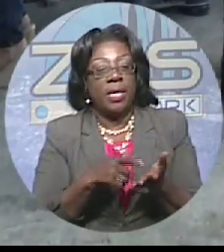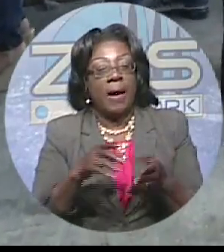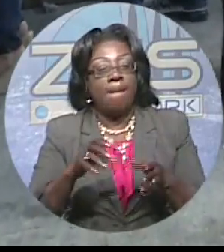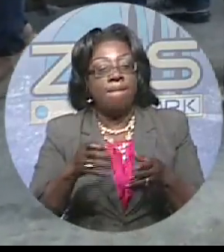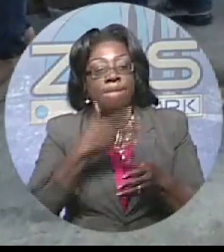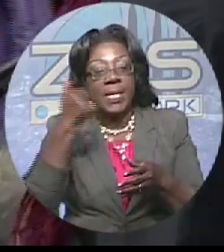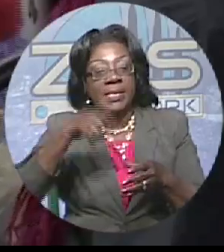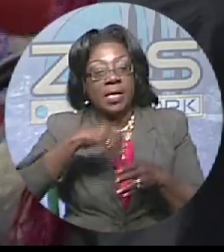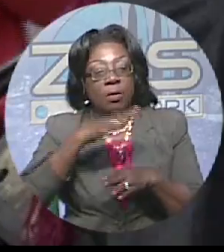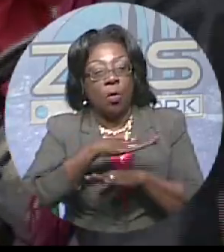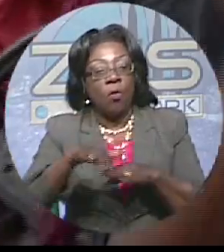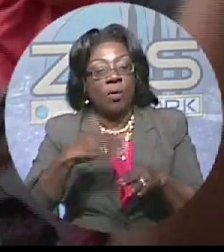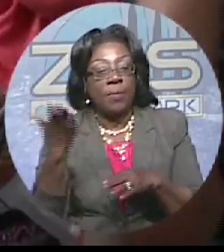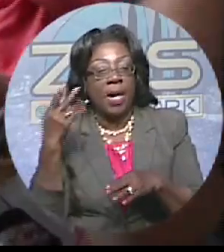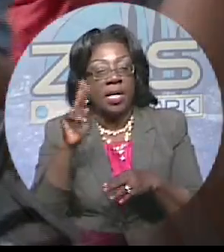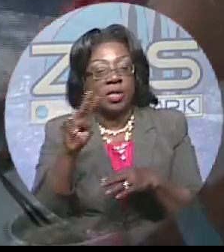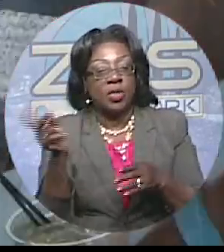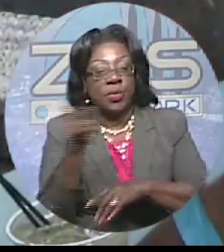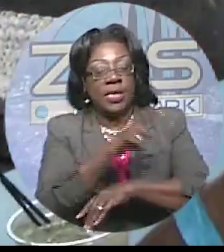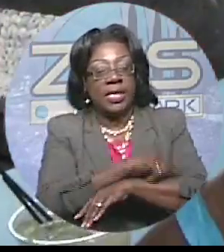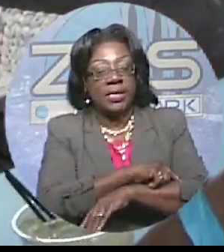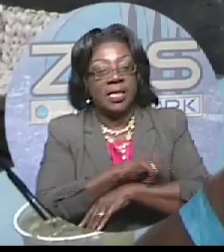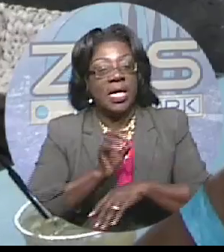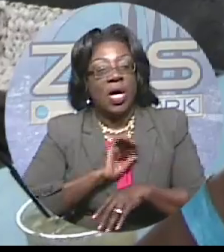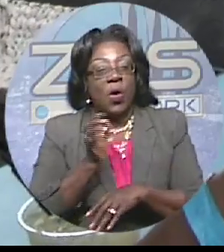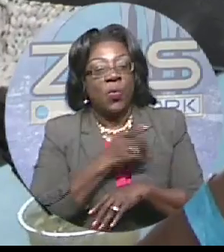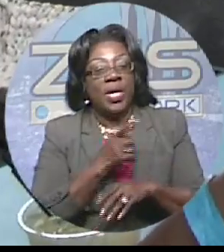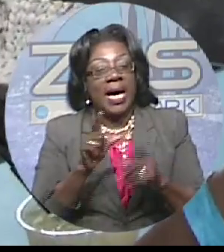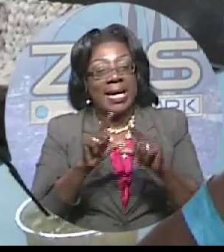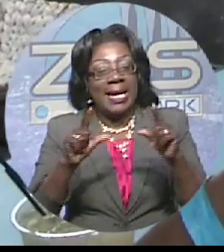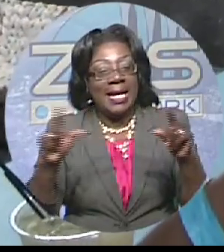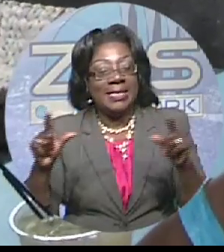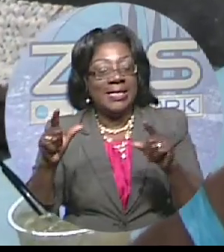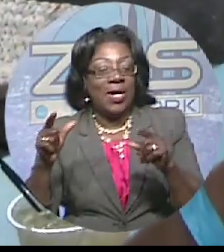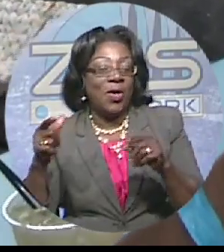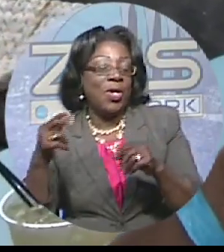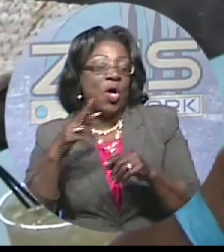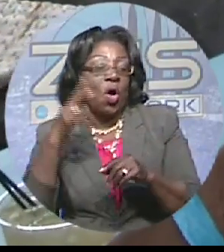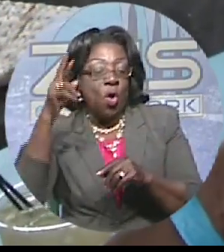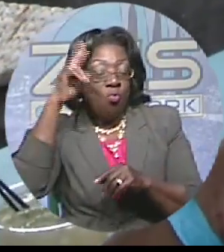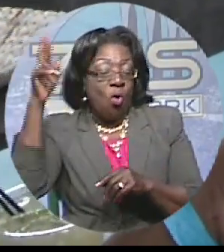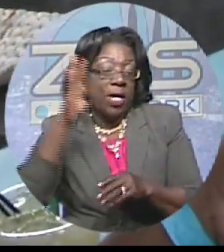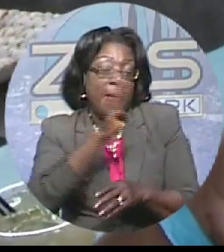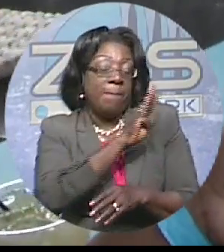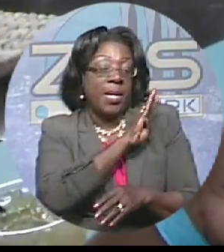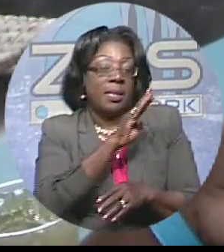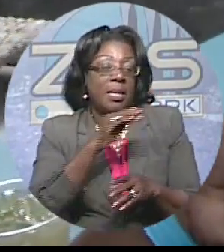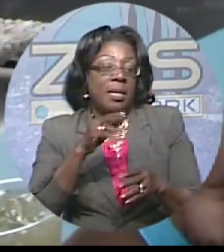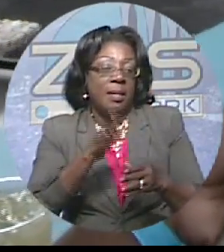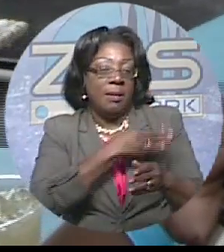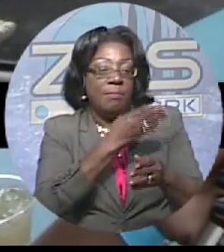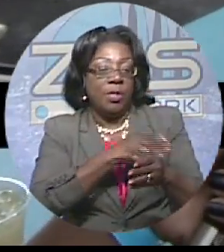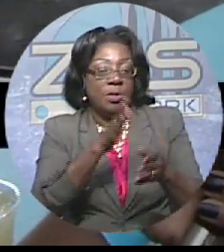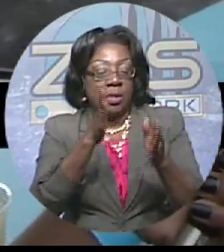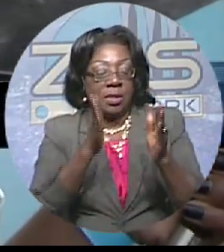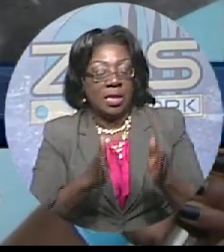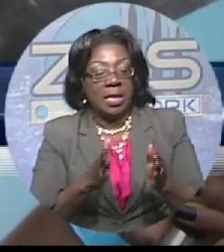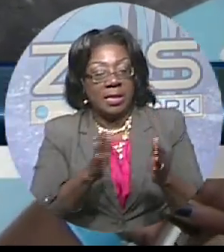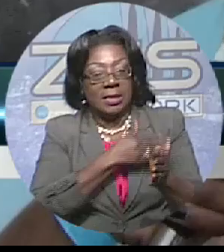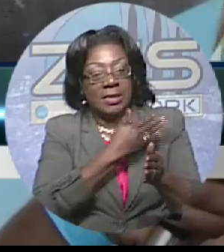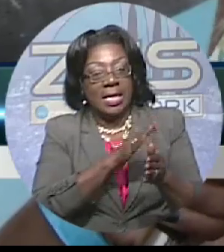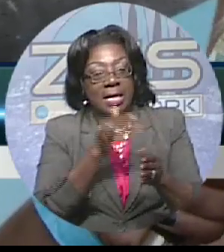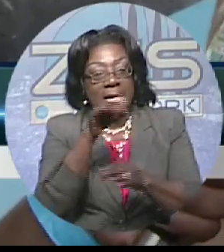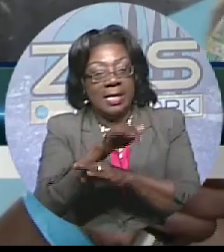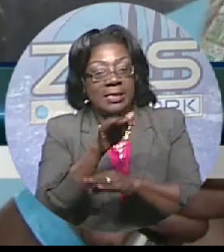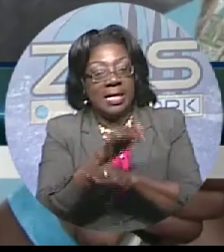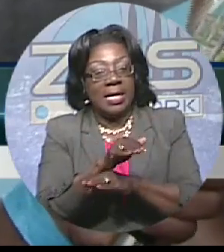the last 2 days. We had legendary Ronnie Butler on the stage last night, making all the women still swoon